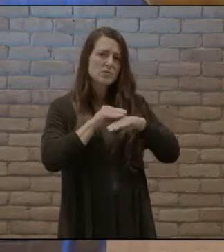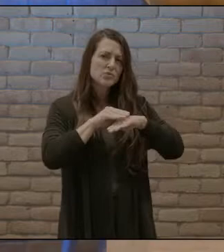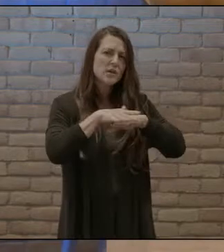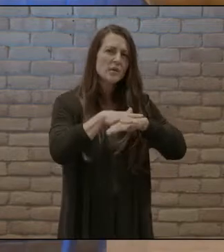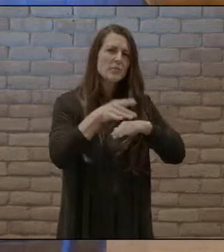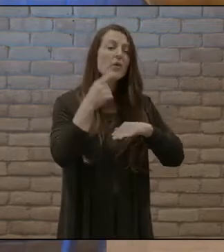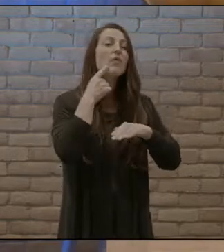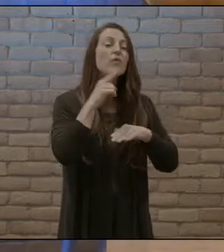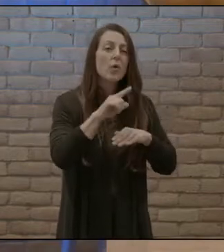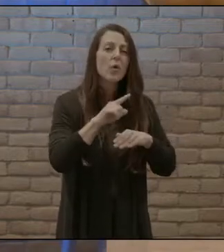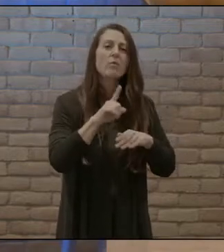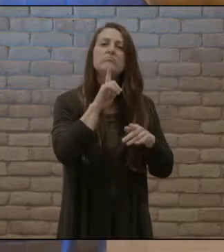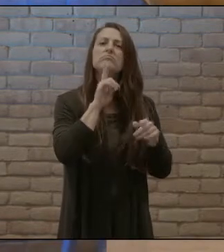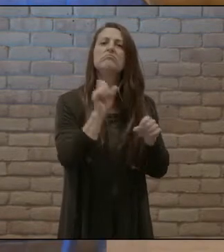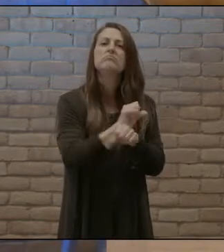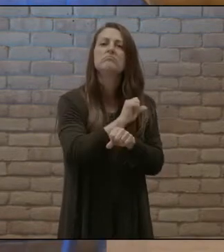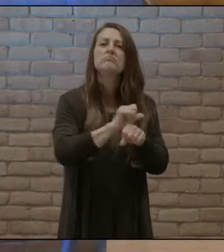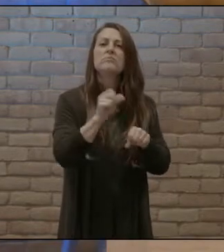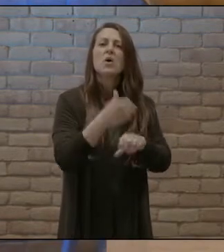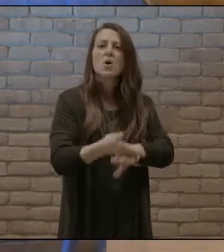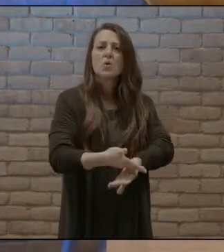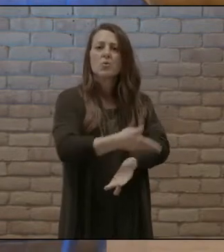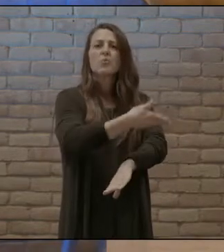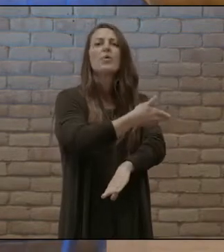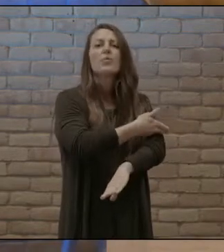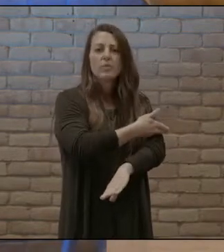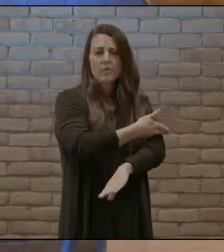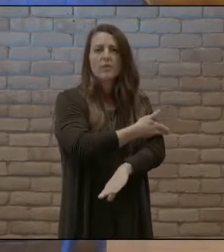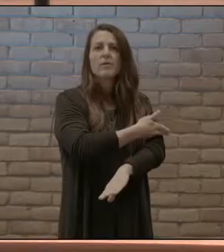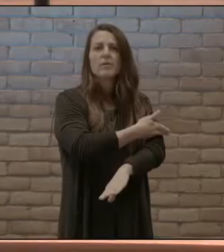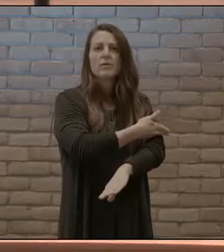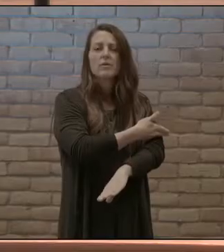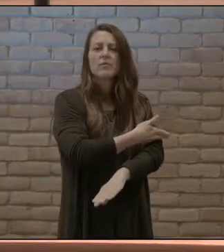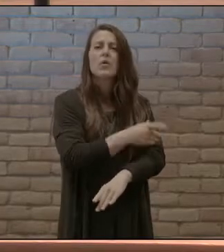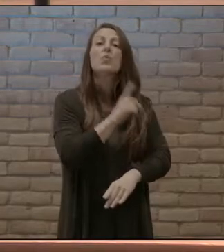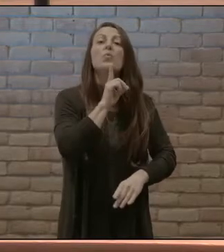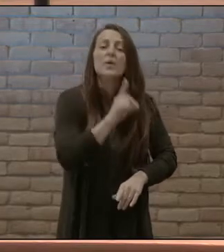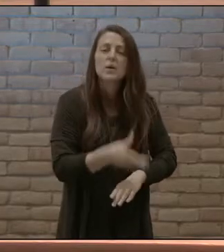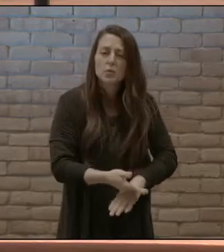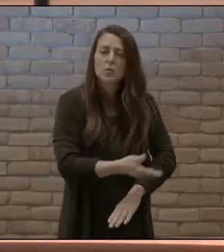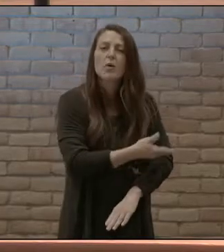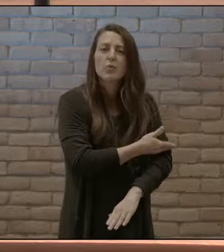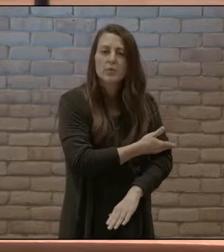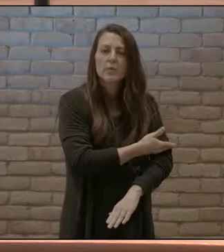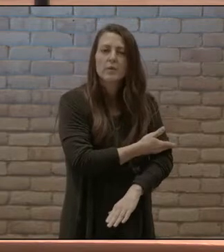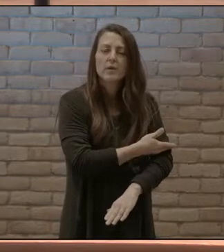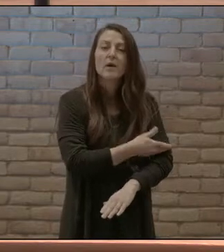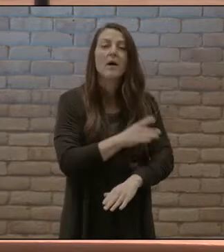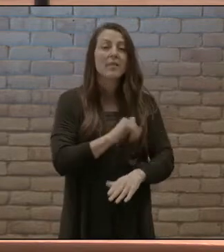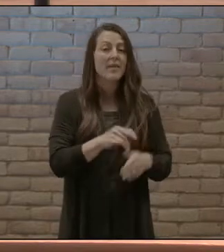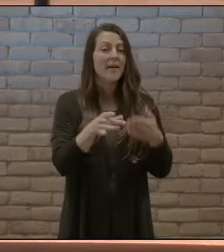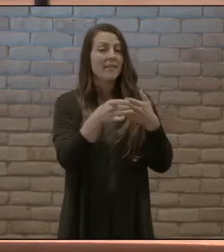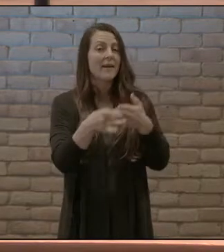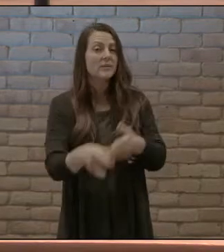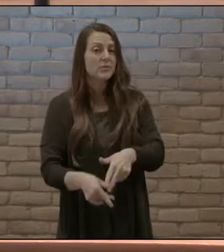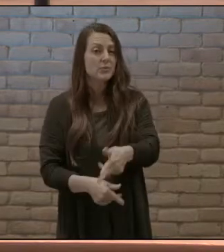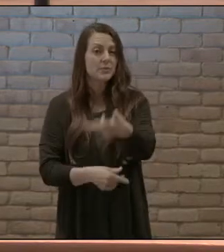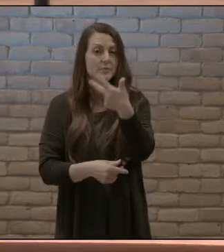growth. For genuine growth. And it led to three things. First, it led to this